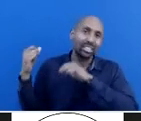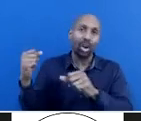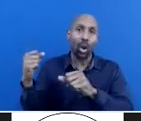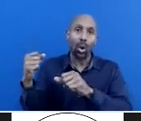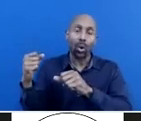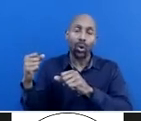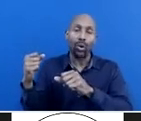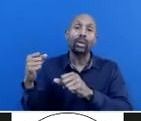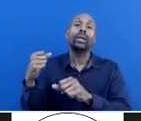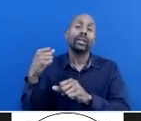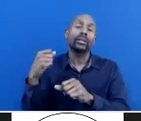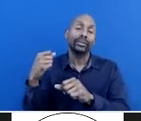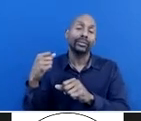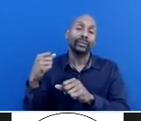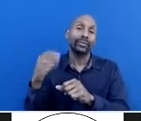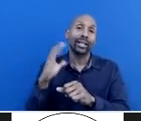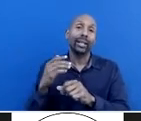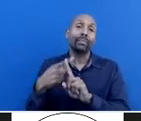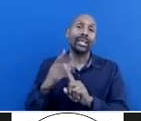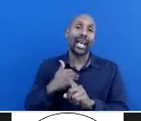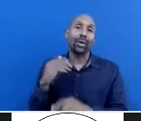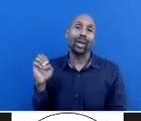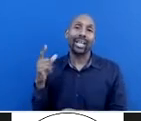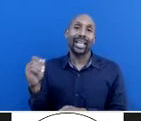tyranny of our egos.